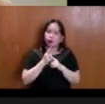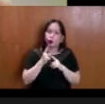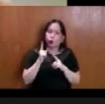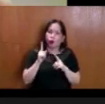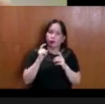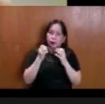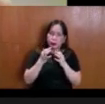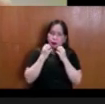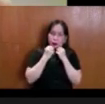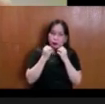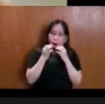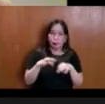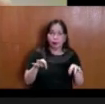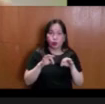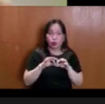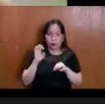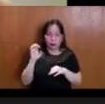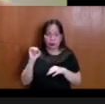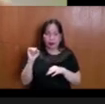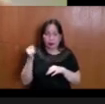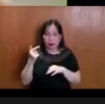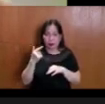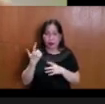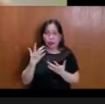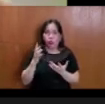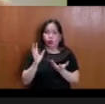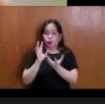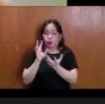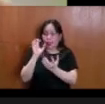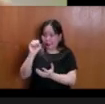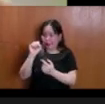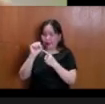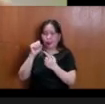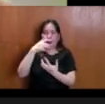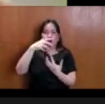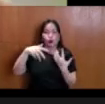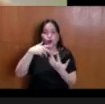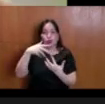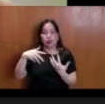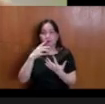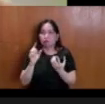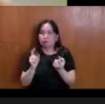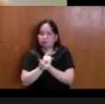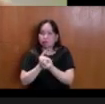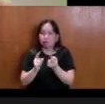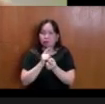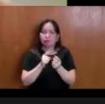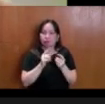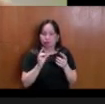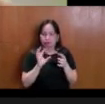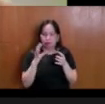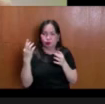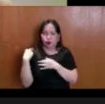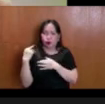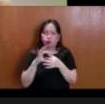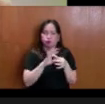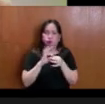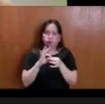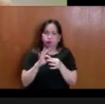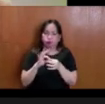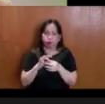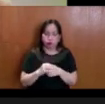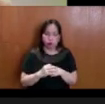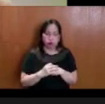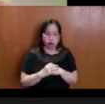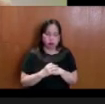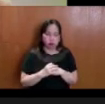significant portion of the ESG. The social, for me, puts everything together.